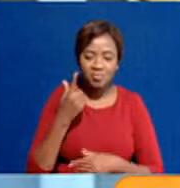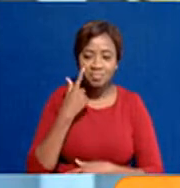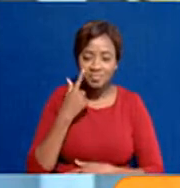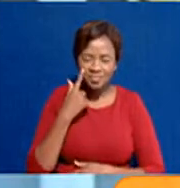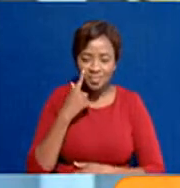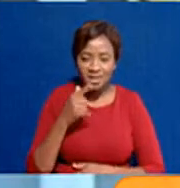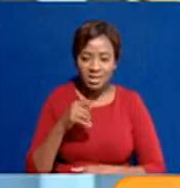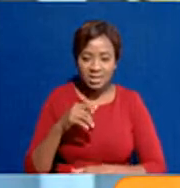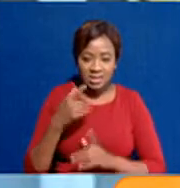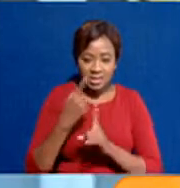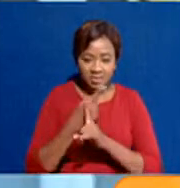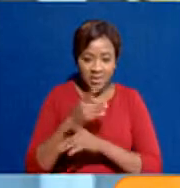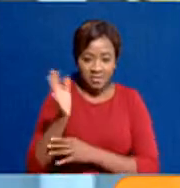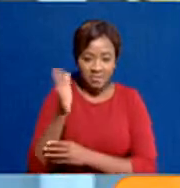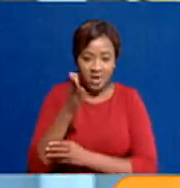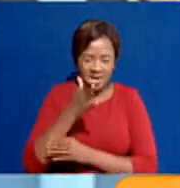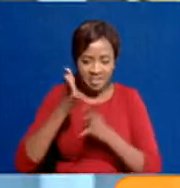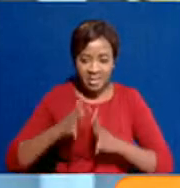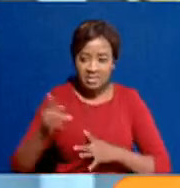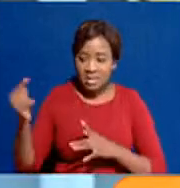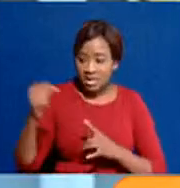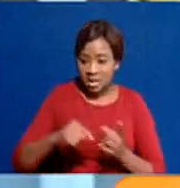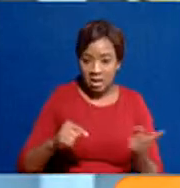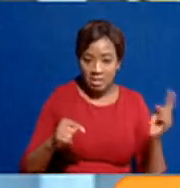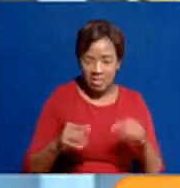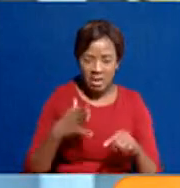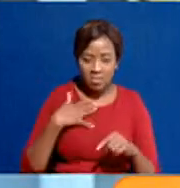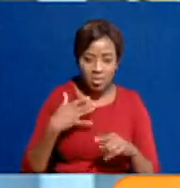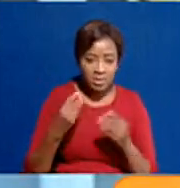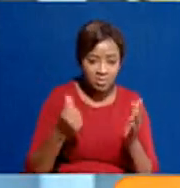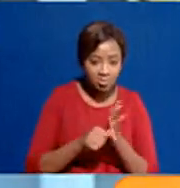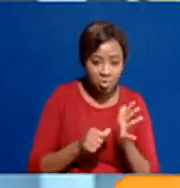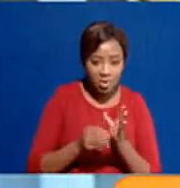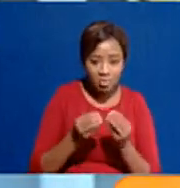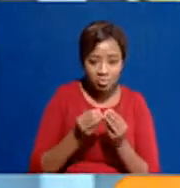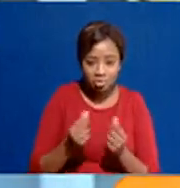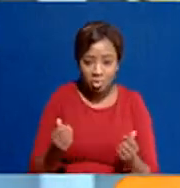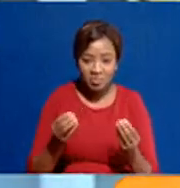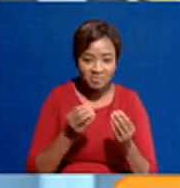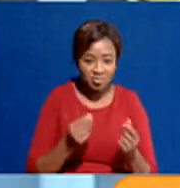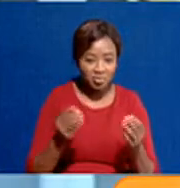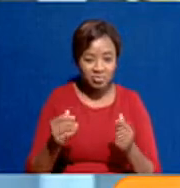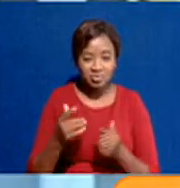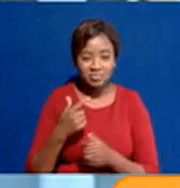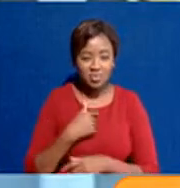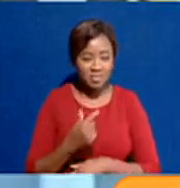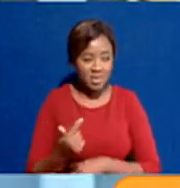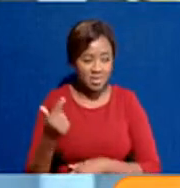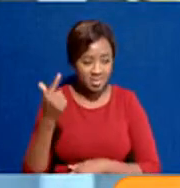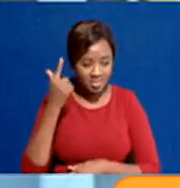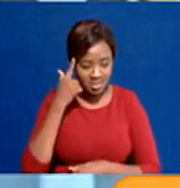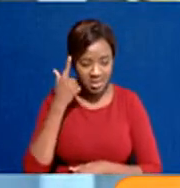entities, diplomats coming in to help us resolve things. I think it's